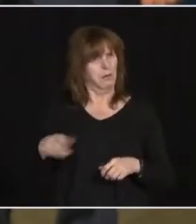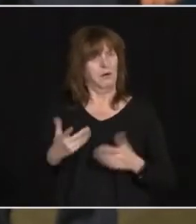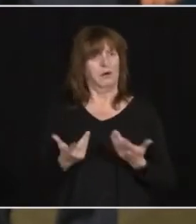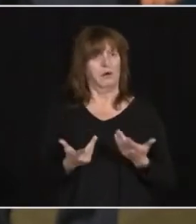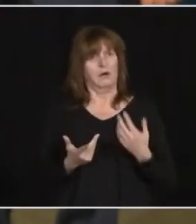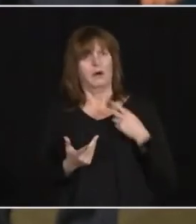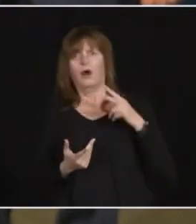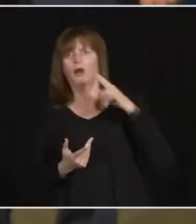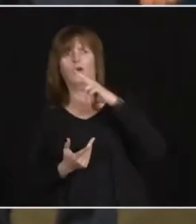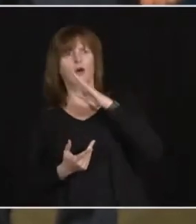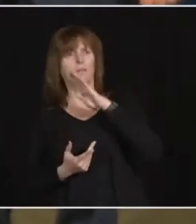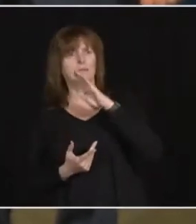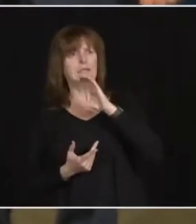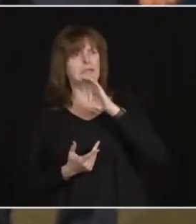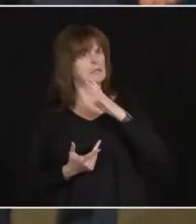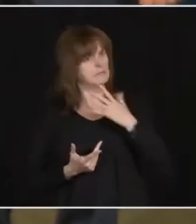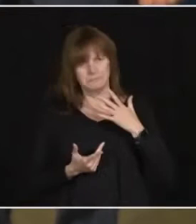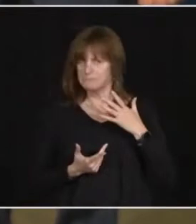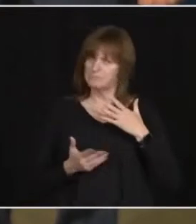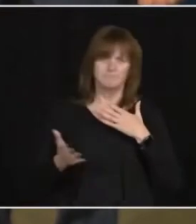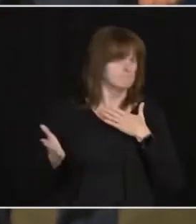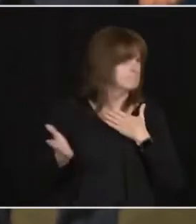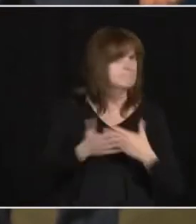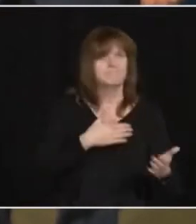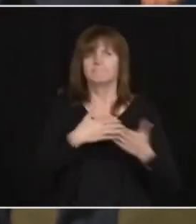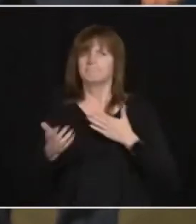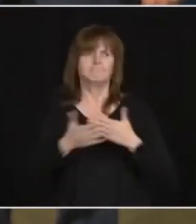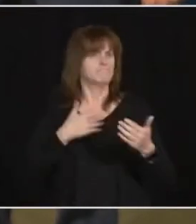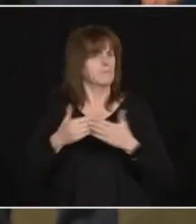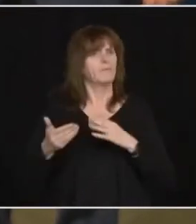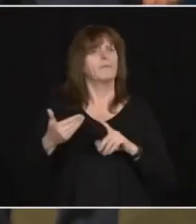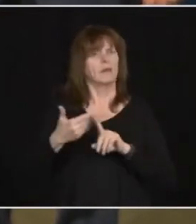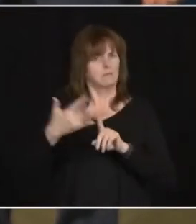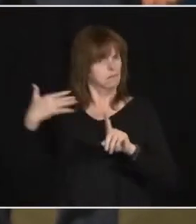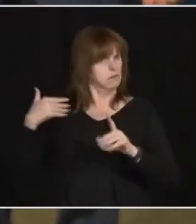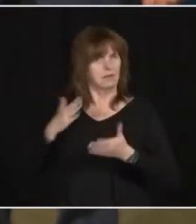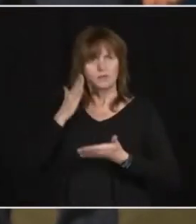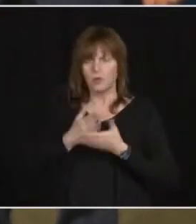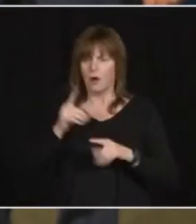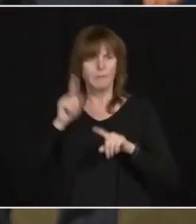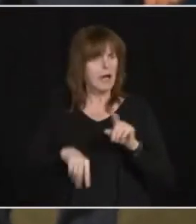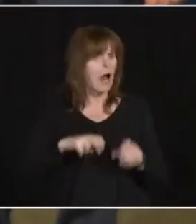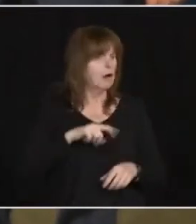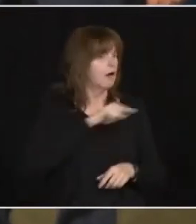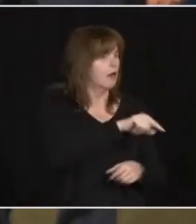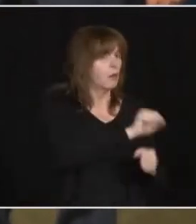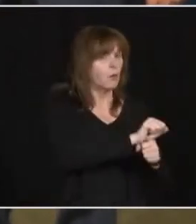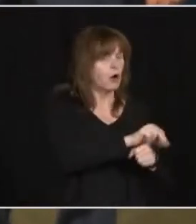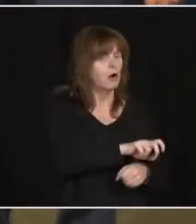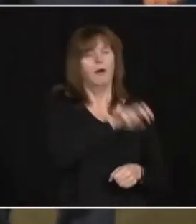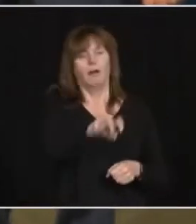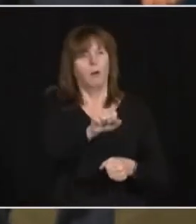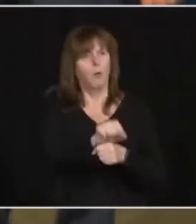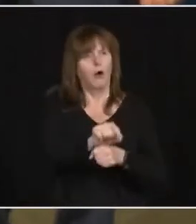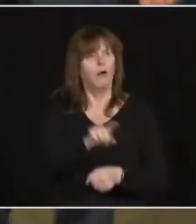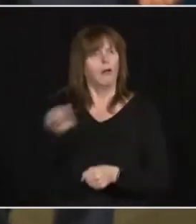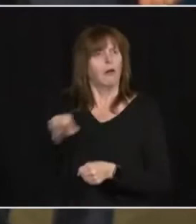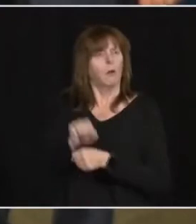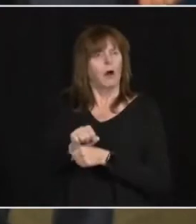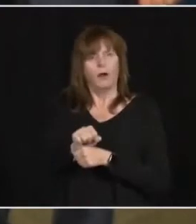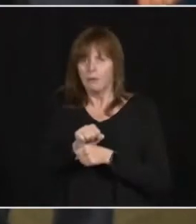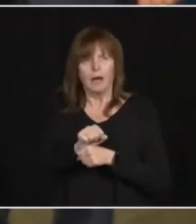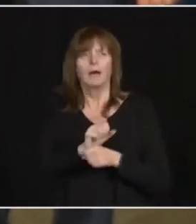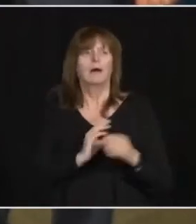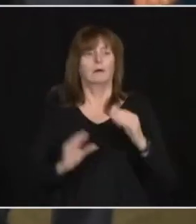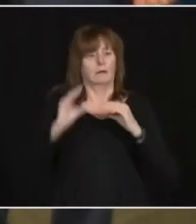workers working between homes much earlier by paying all of them full-time wages, and their emergency measures